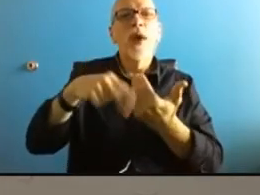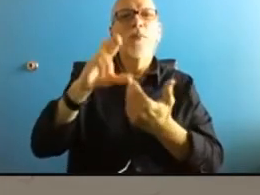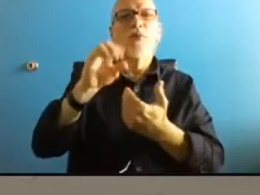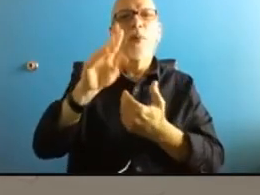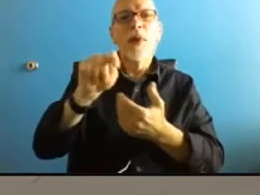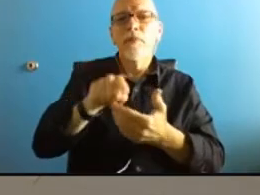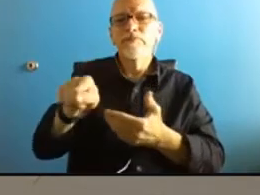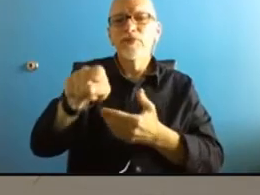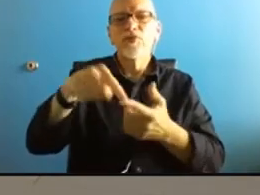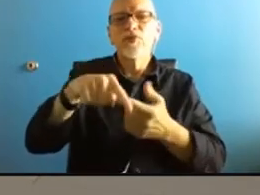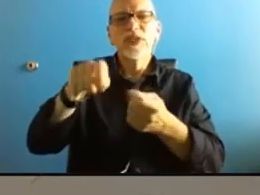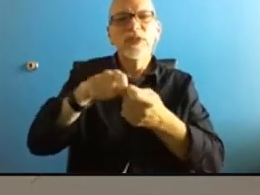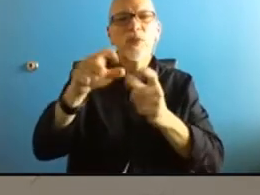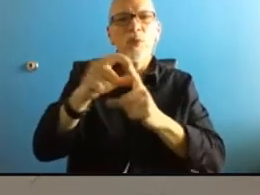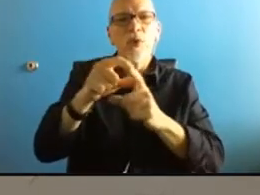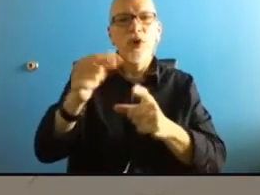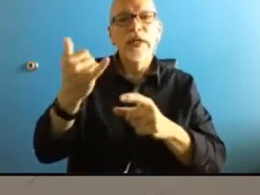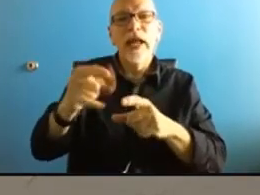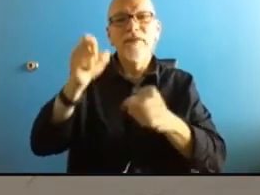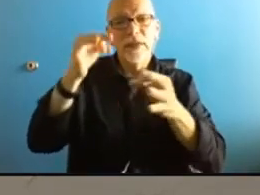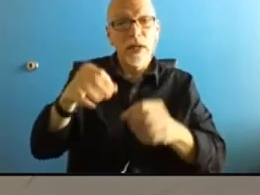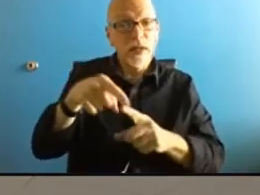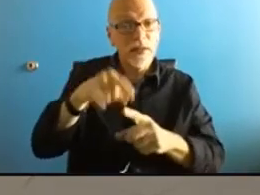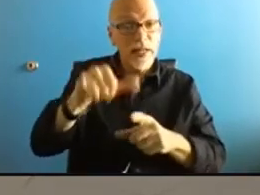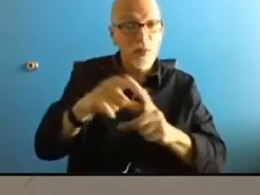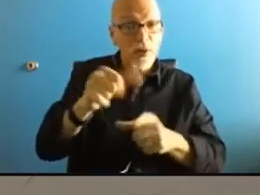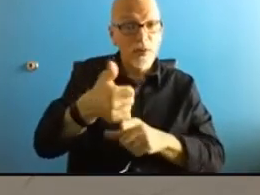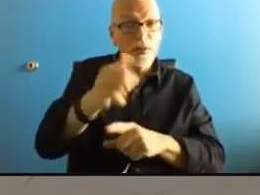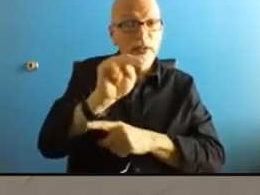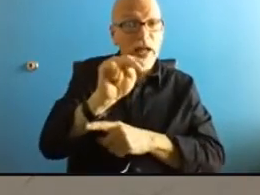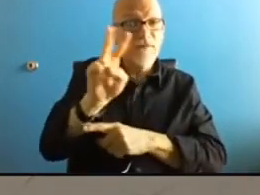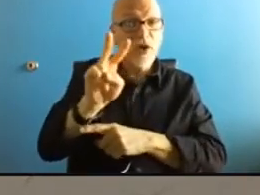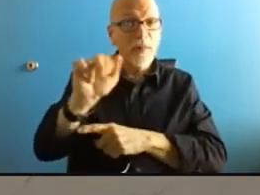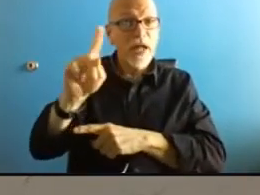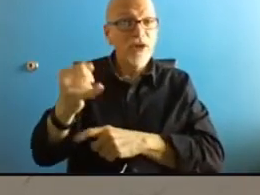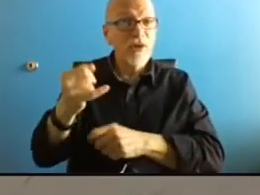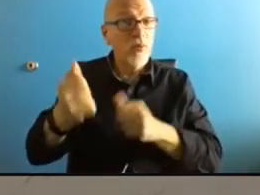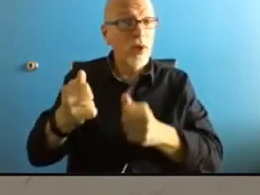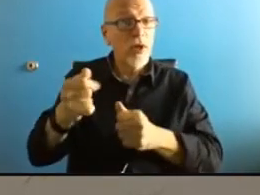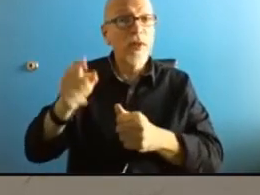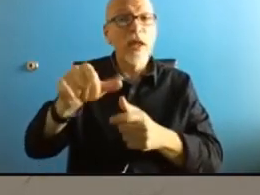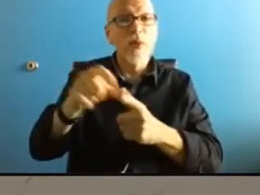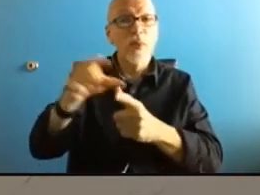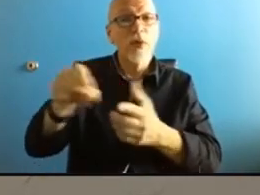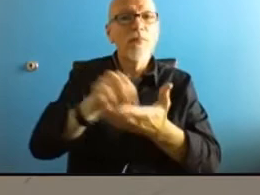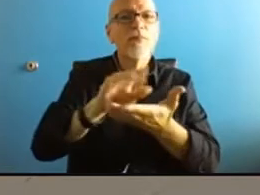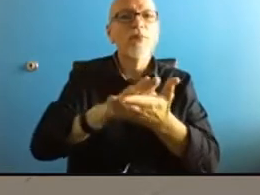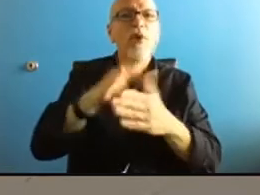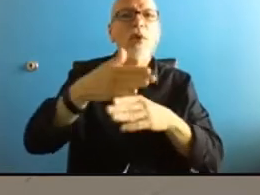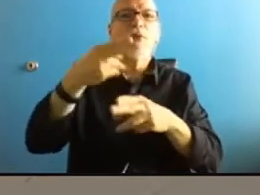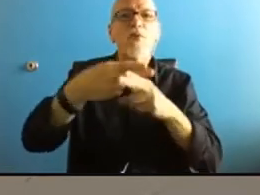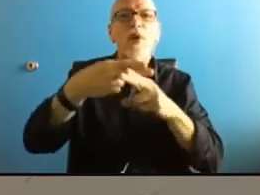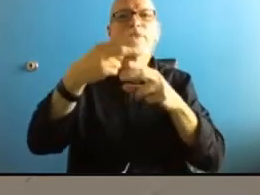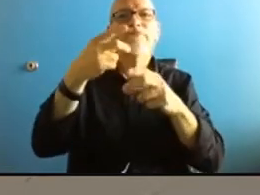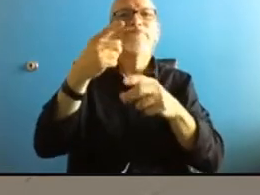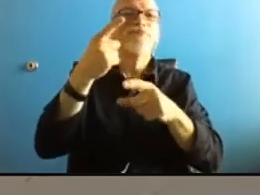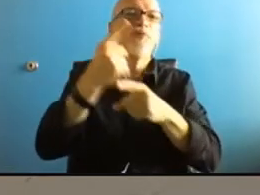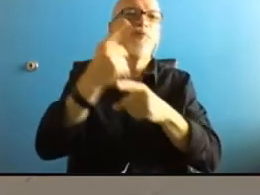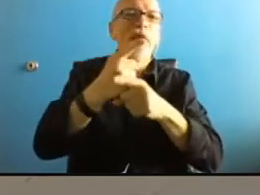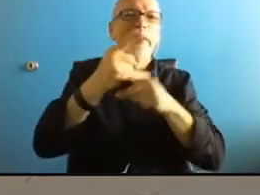word. Then they had to decide if it was a noun, a verb, or an adjective, and then write that word under the correct heading on the